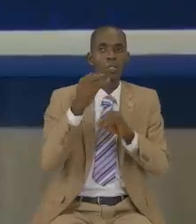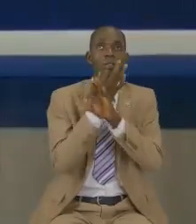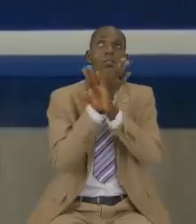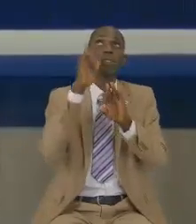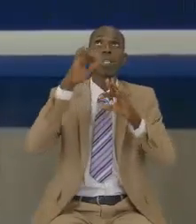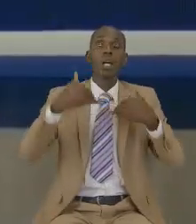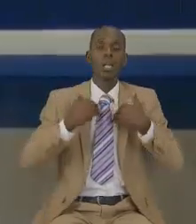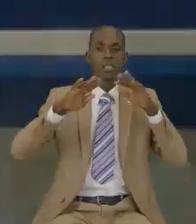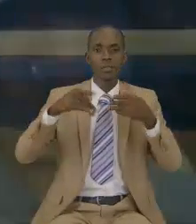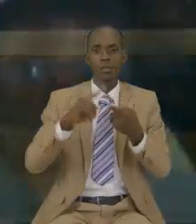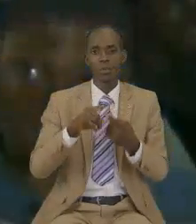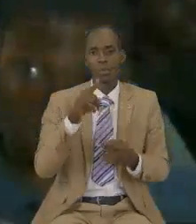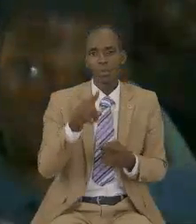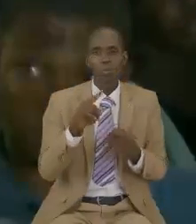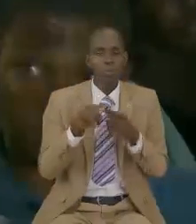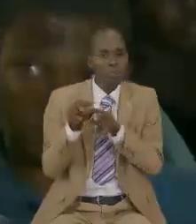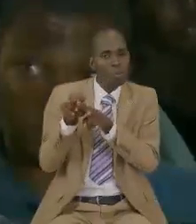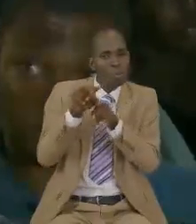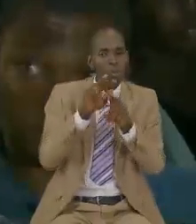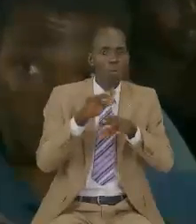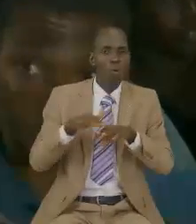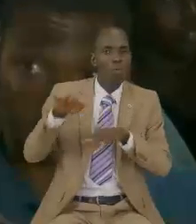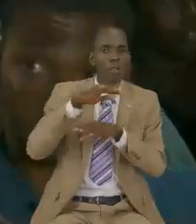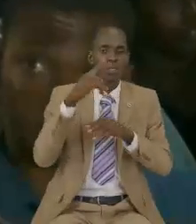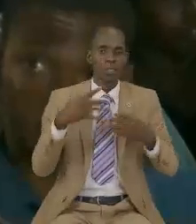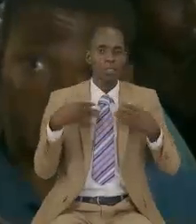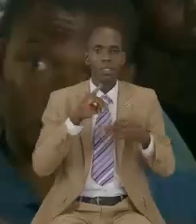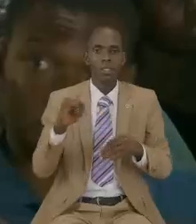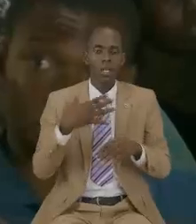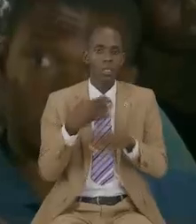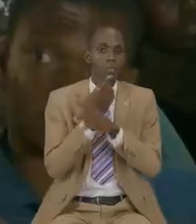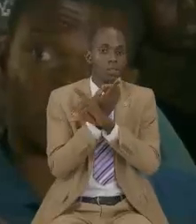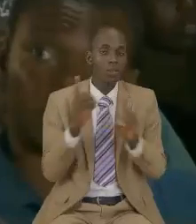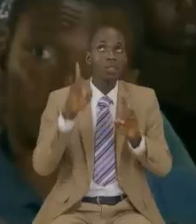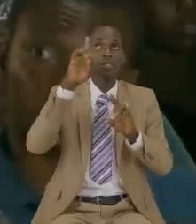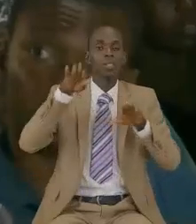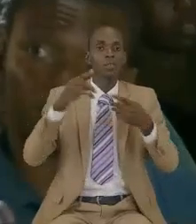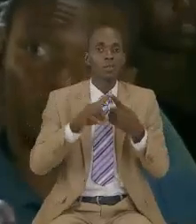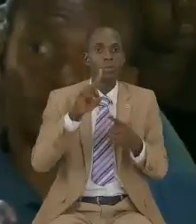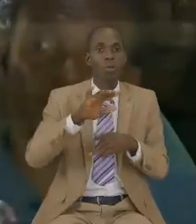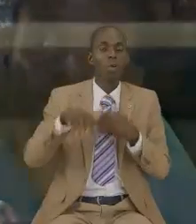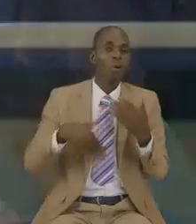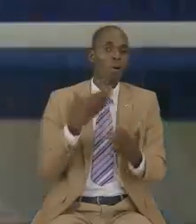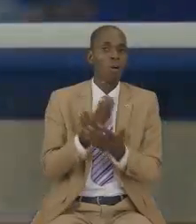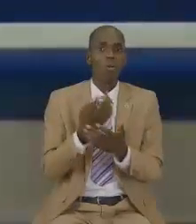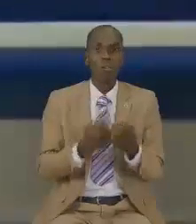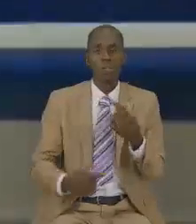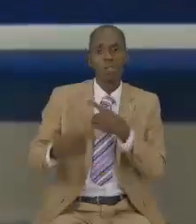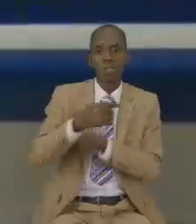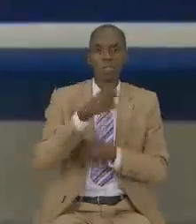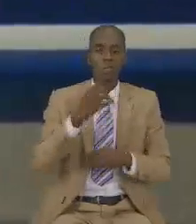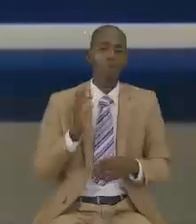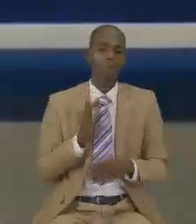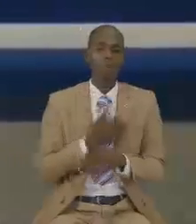you, and to watch over the healing and the deliverance he has given you all the days of our Savior,